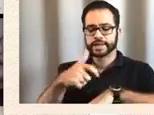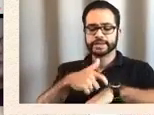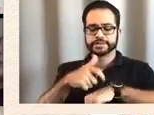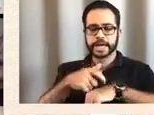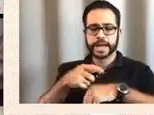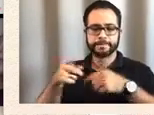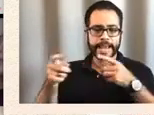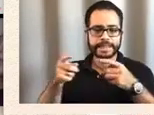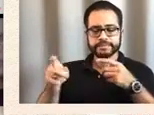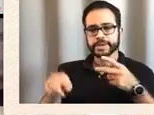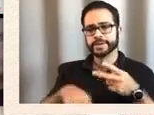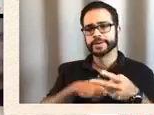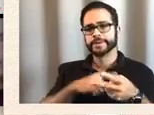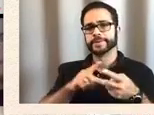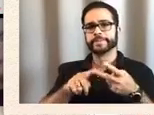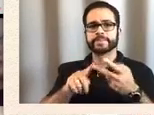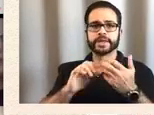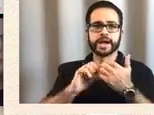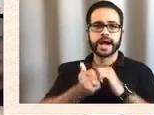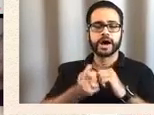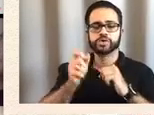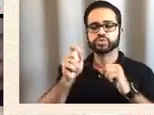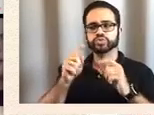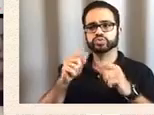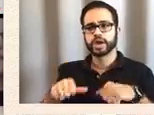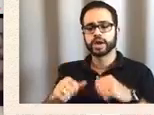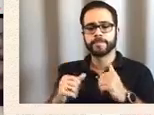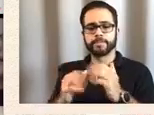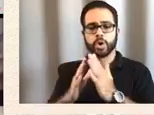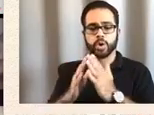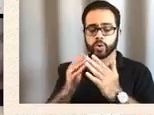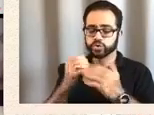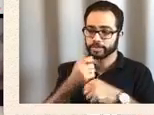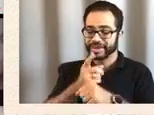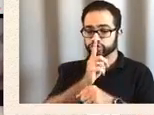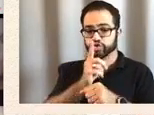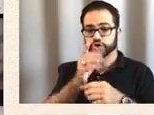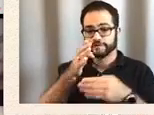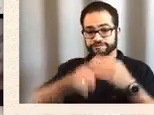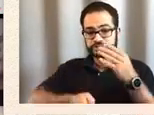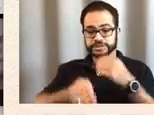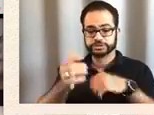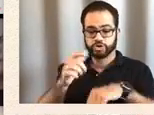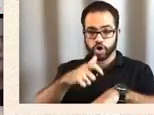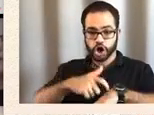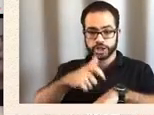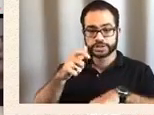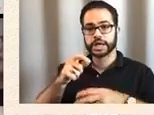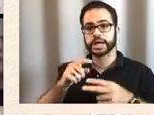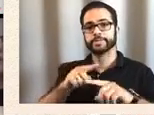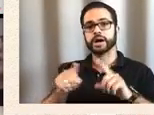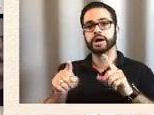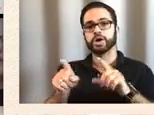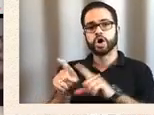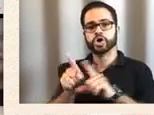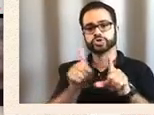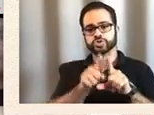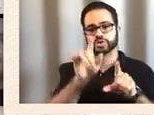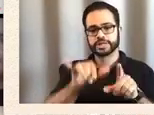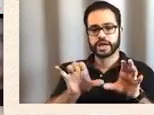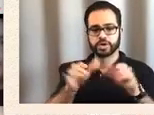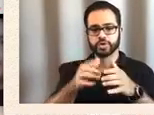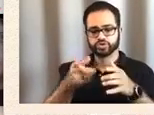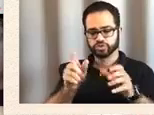and how to make sure you meet deadlines. But it was also a course that you could use to